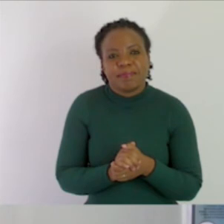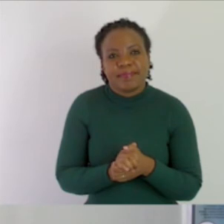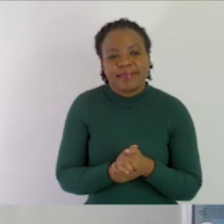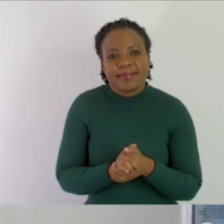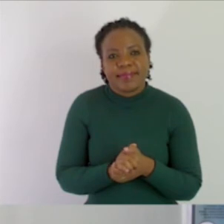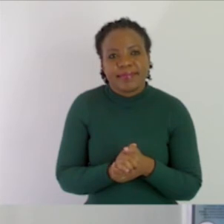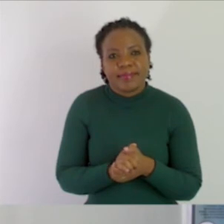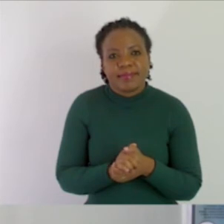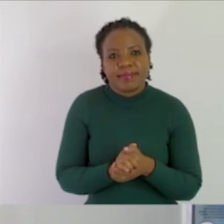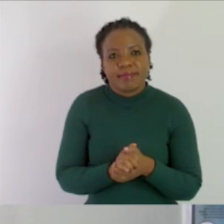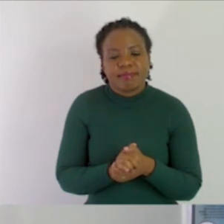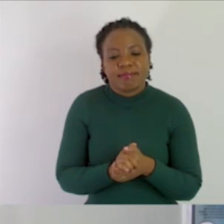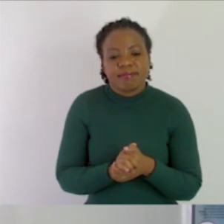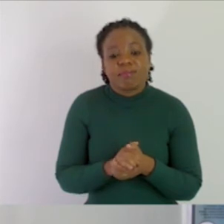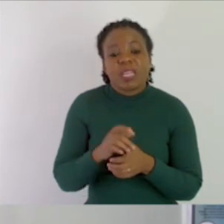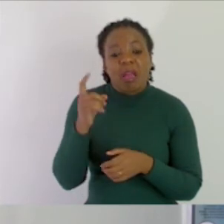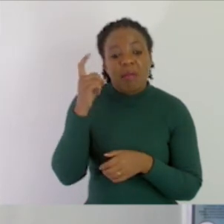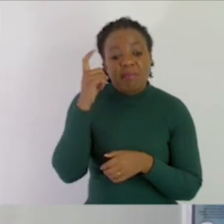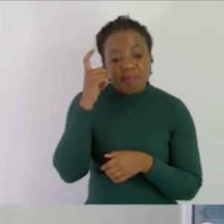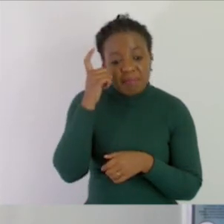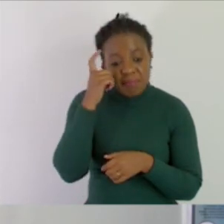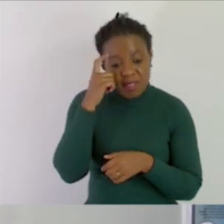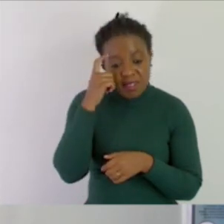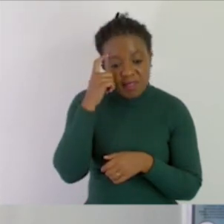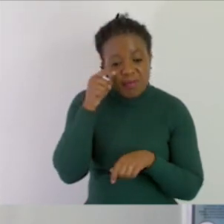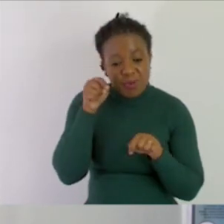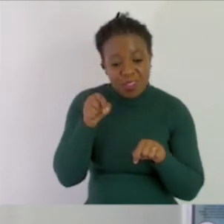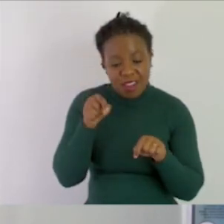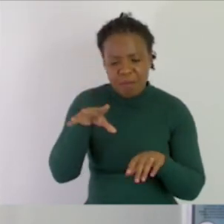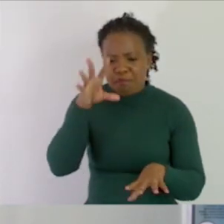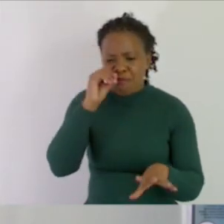I want to believe that you gained a lot